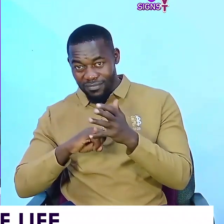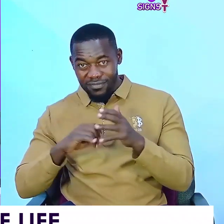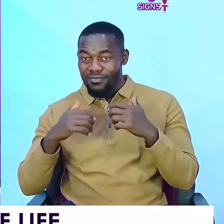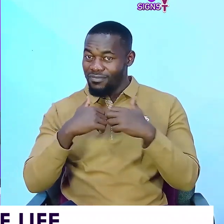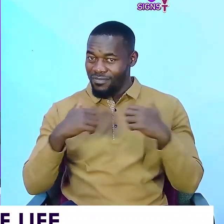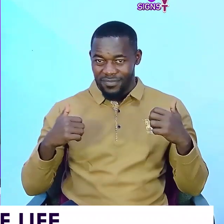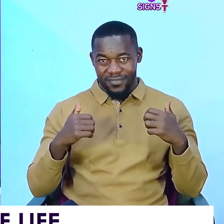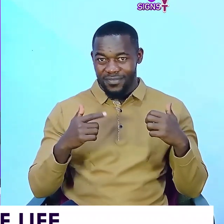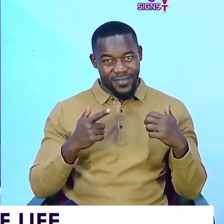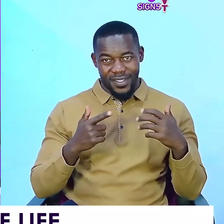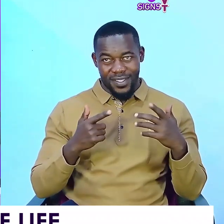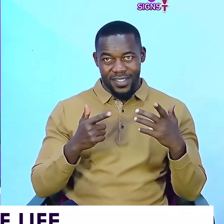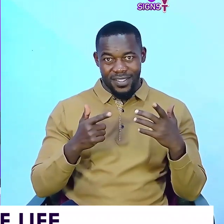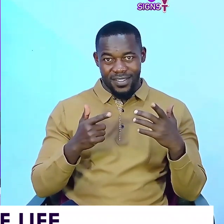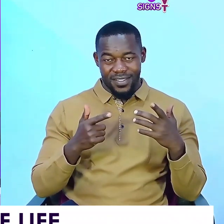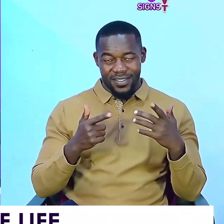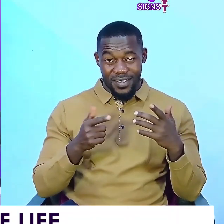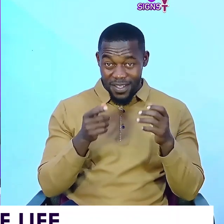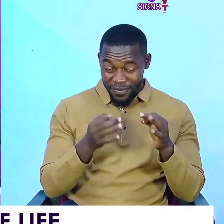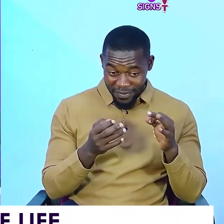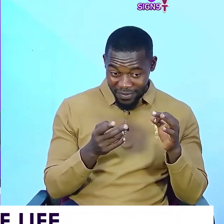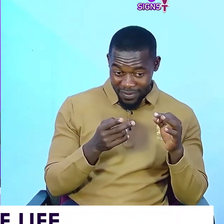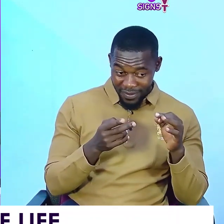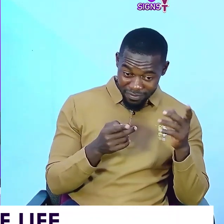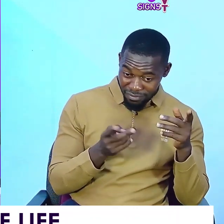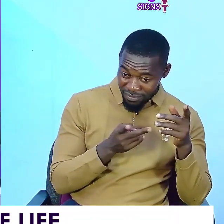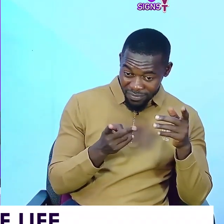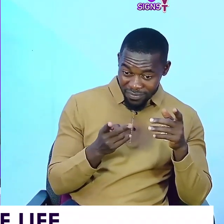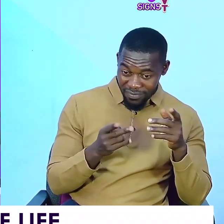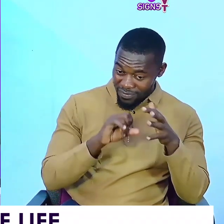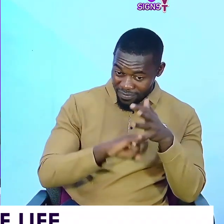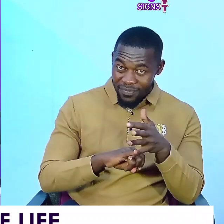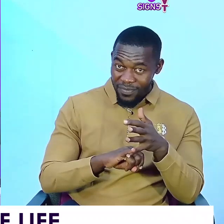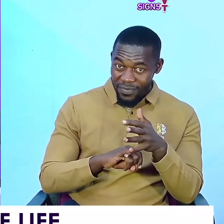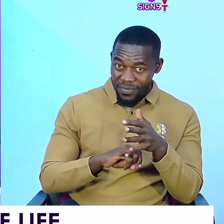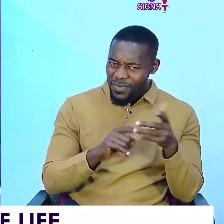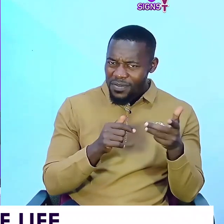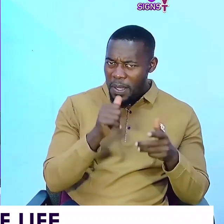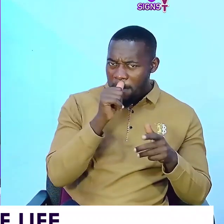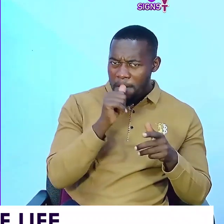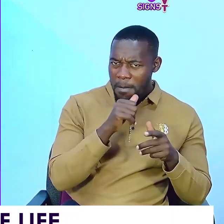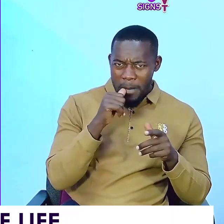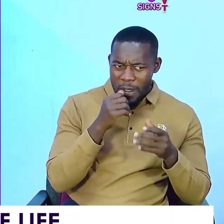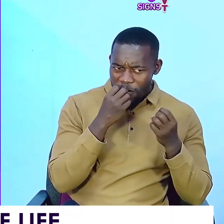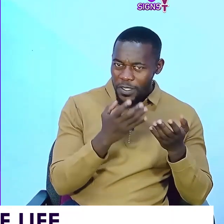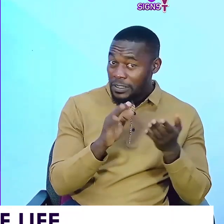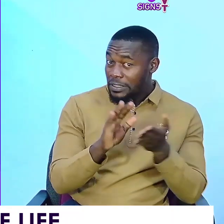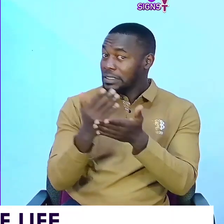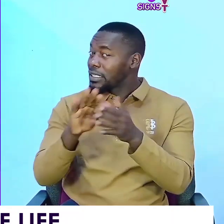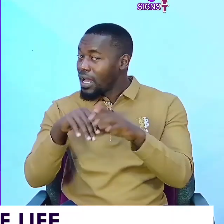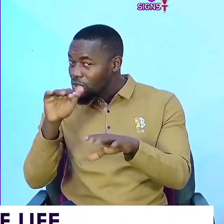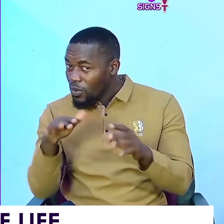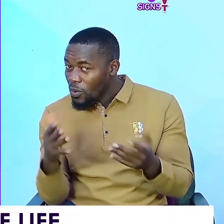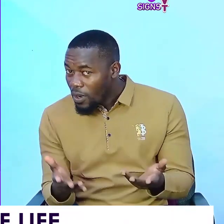God forbid, are you supposed to divulge that information, to use it as a weapon, to fight back?